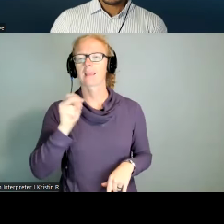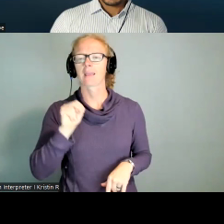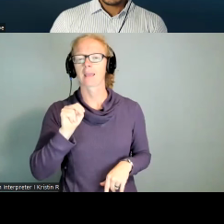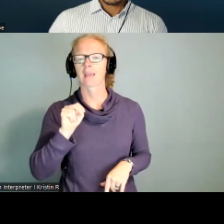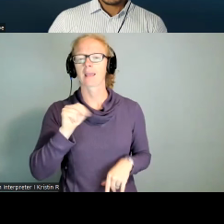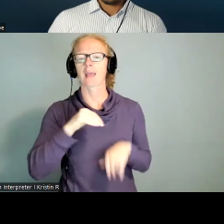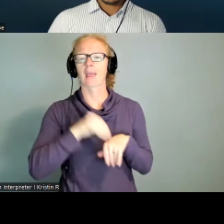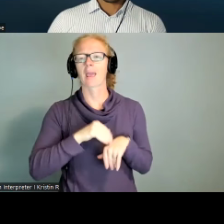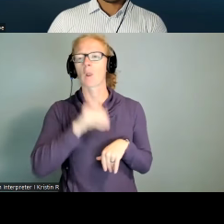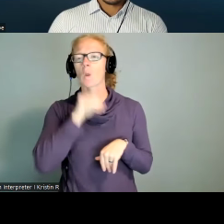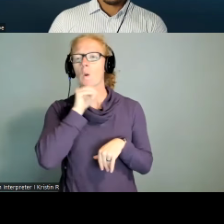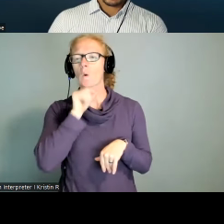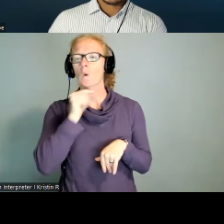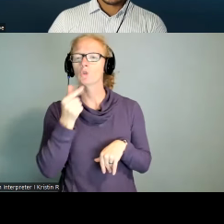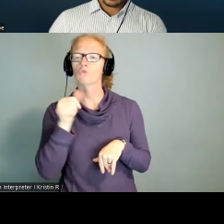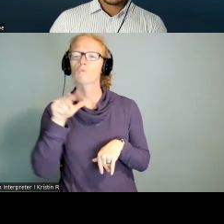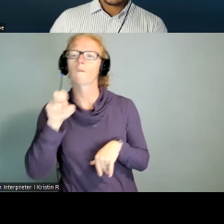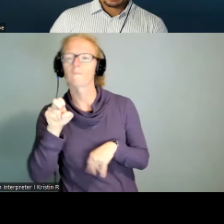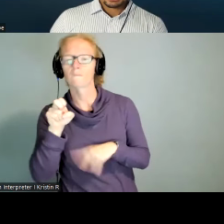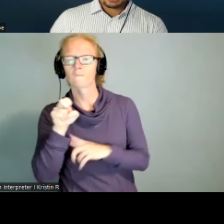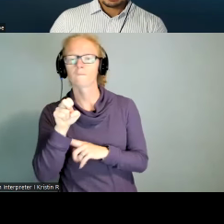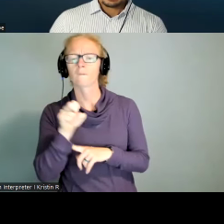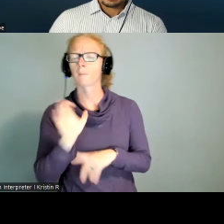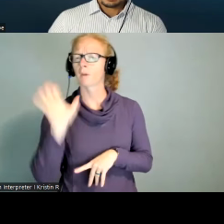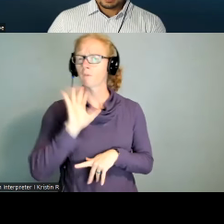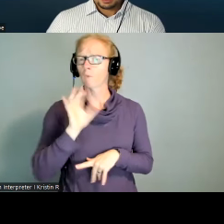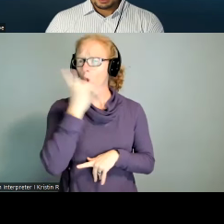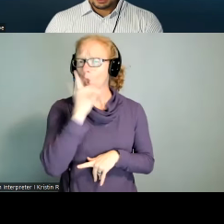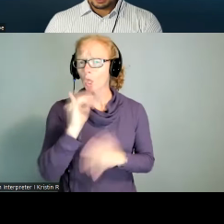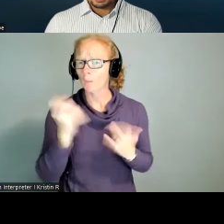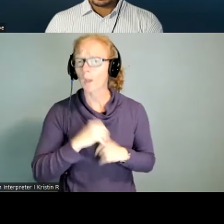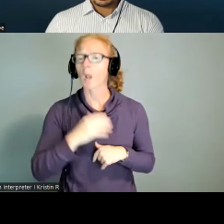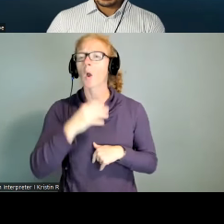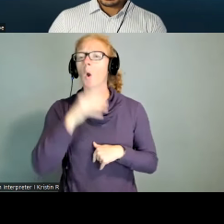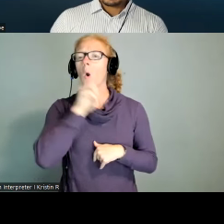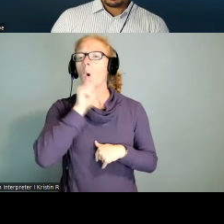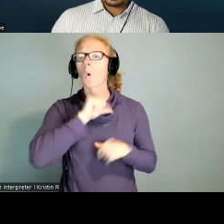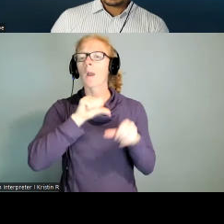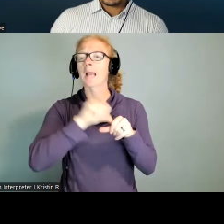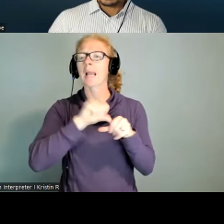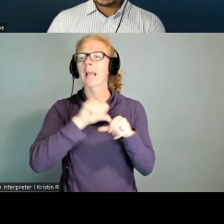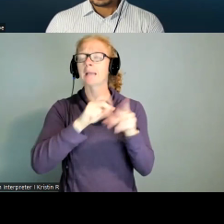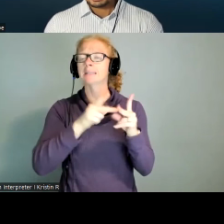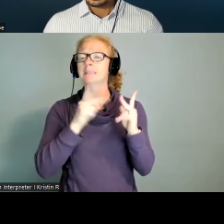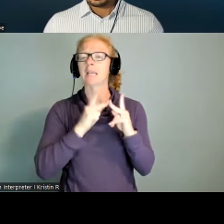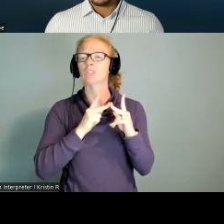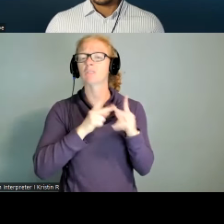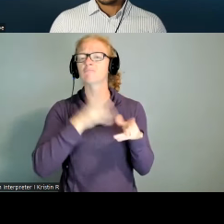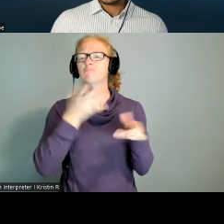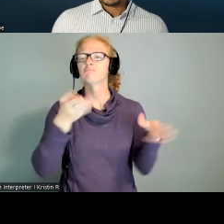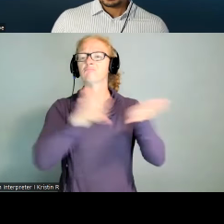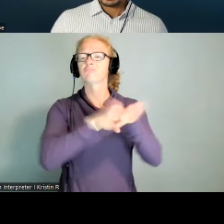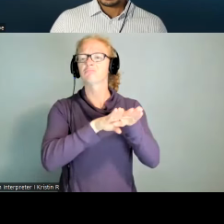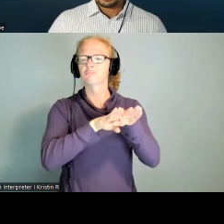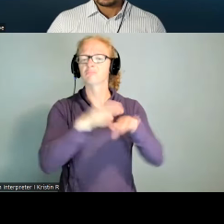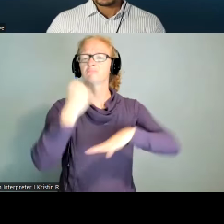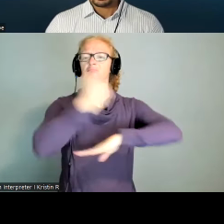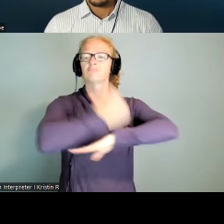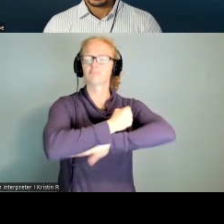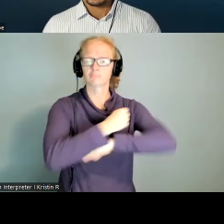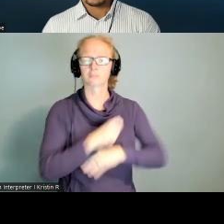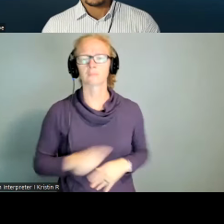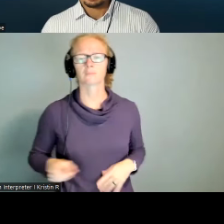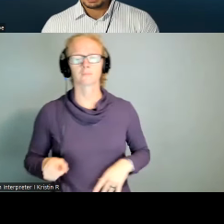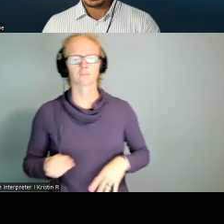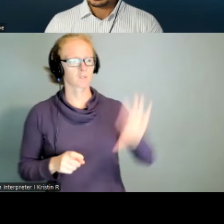this one's really interesting because it was an abandoned gas station, and an adjacent parcel sites were consolidated together to